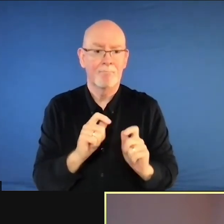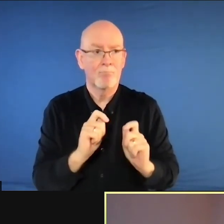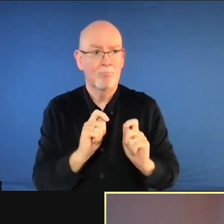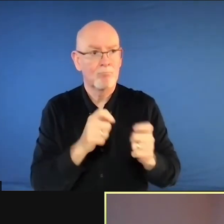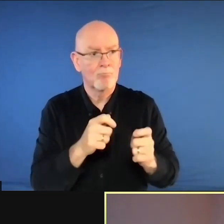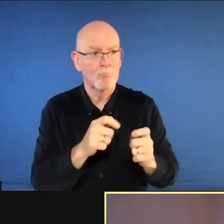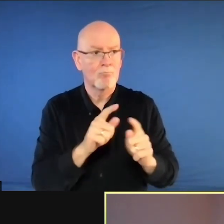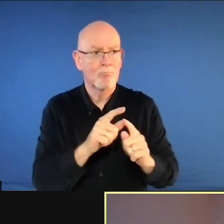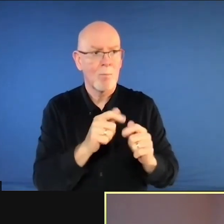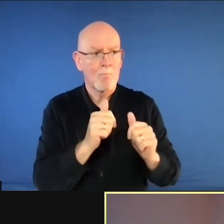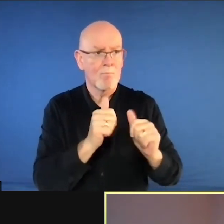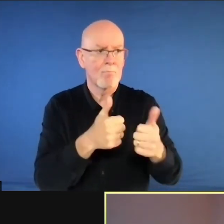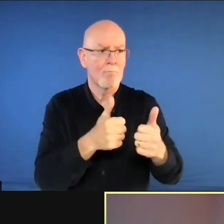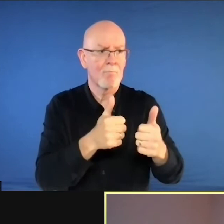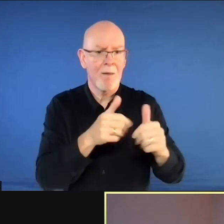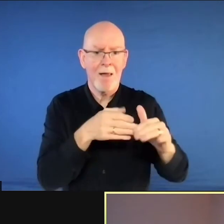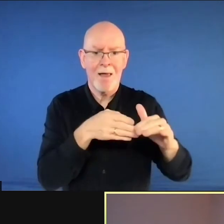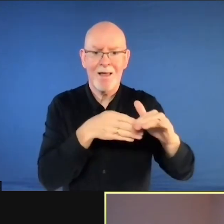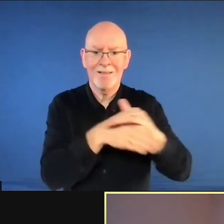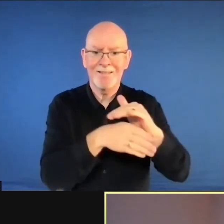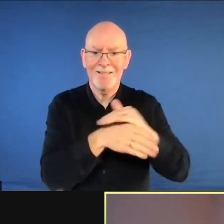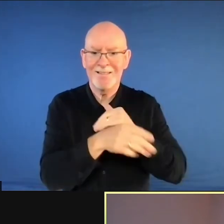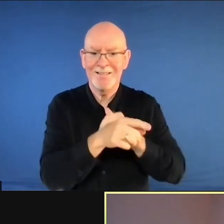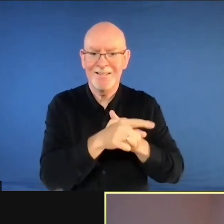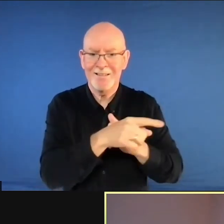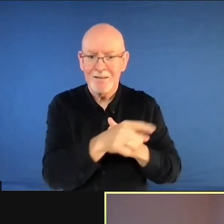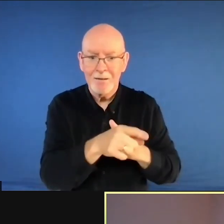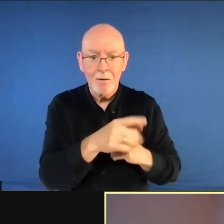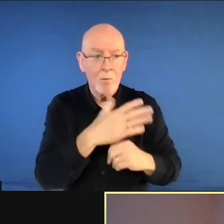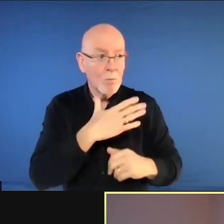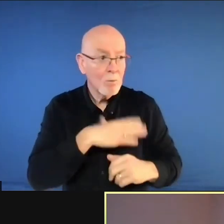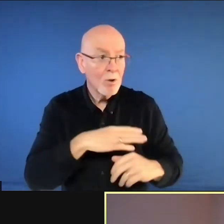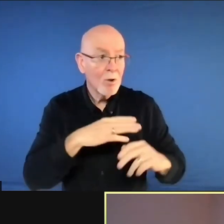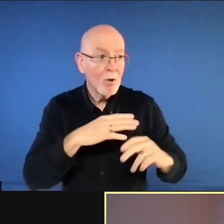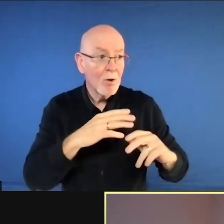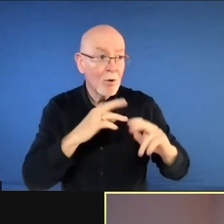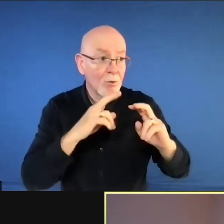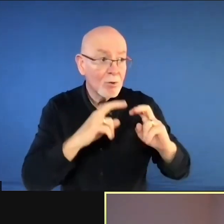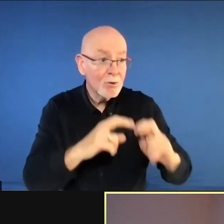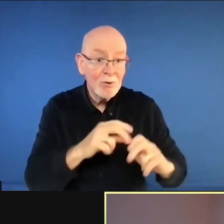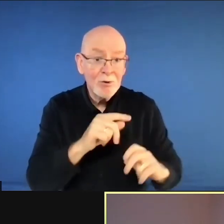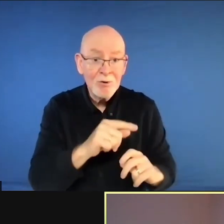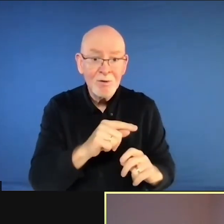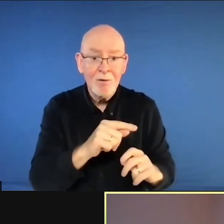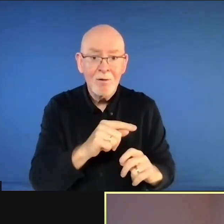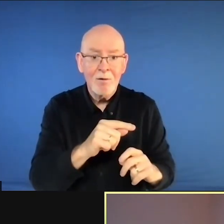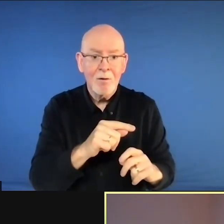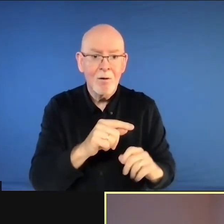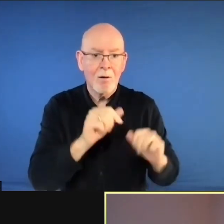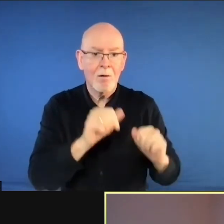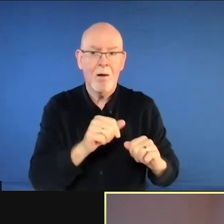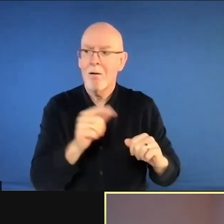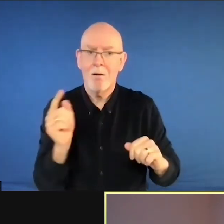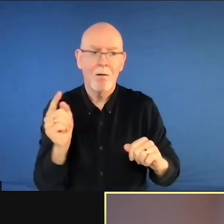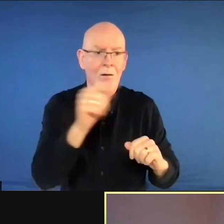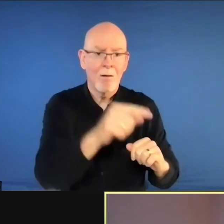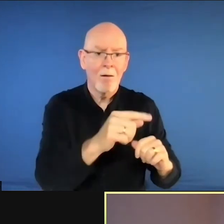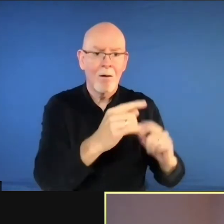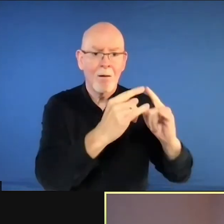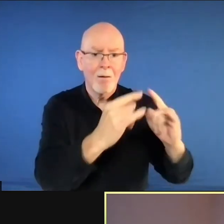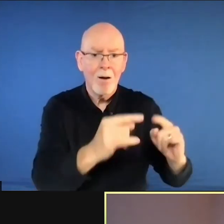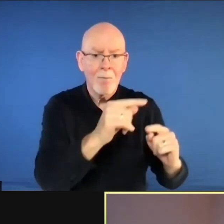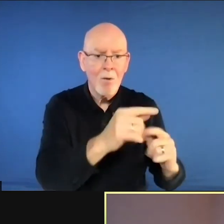refugee settings, then yes, I would say that the UN in general and